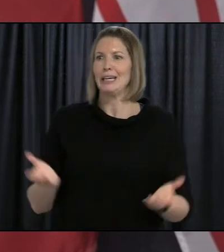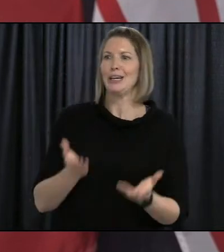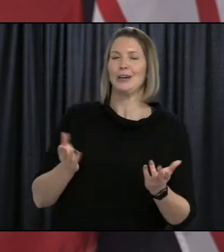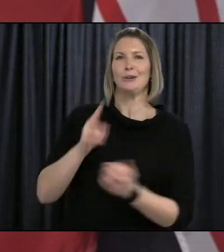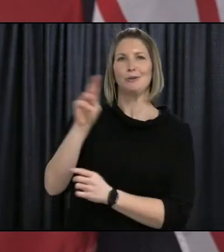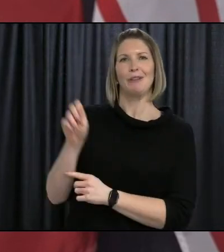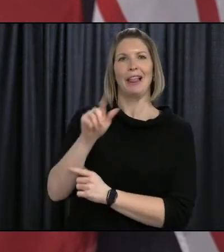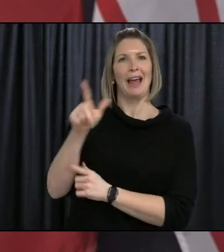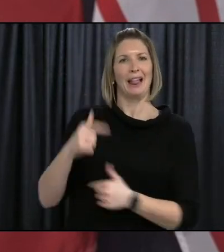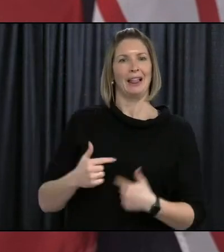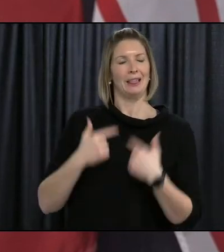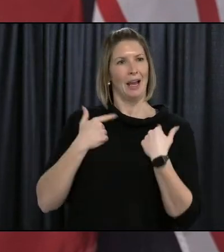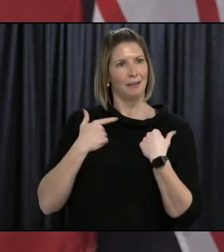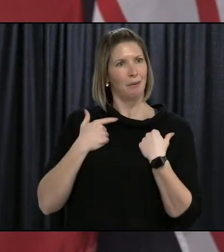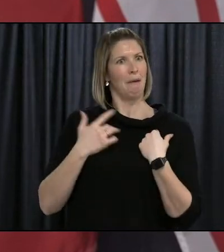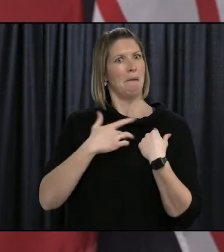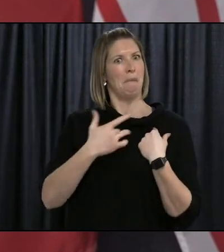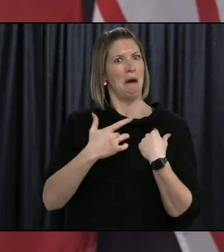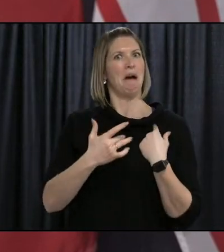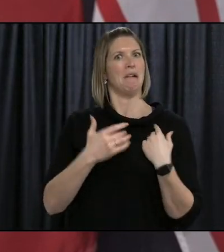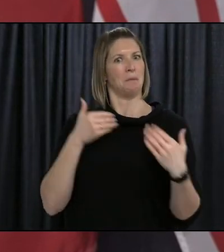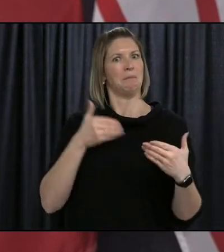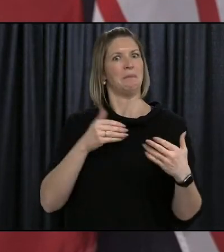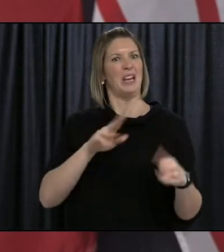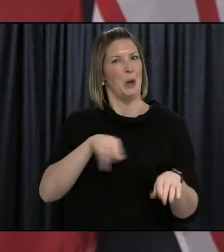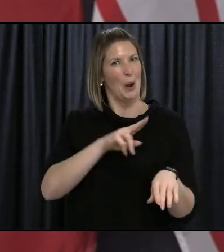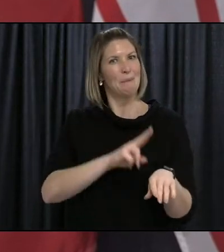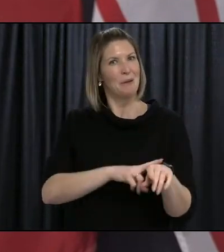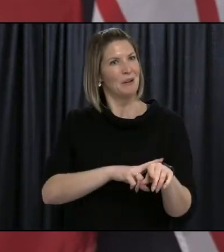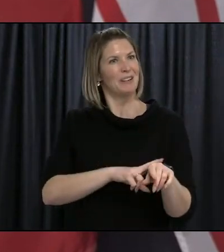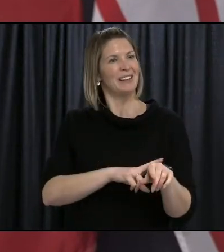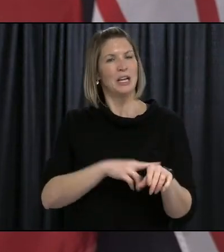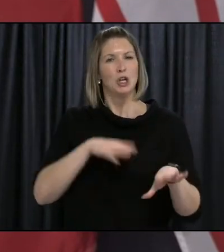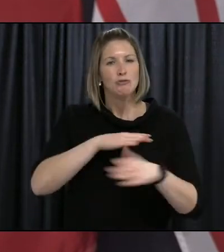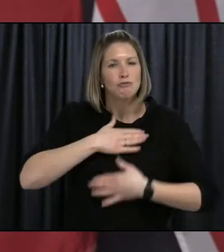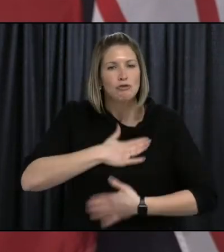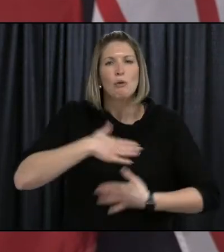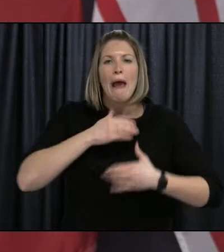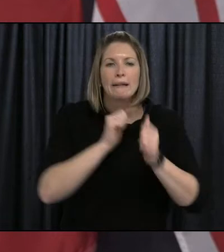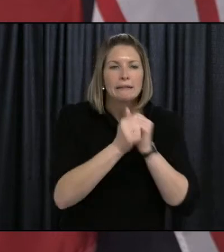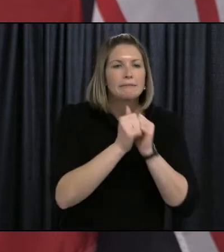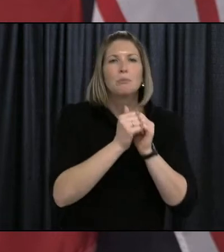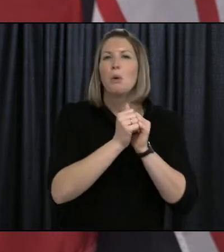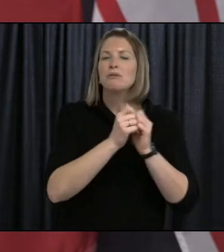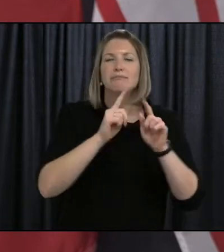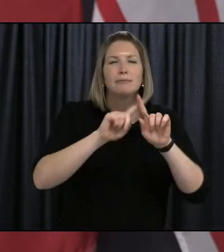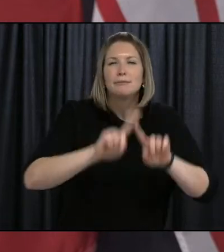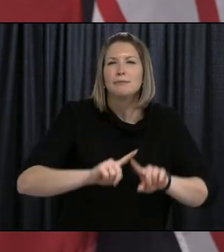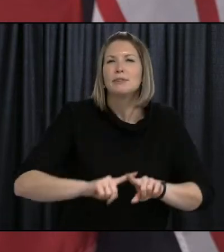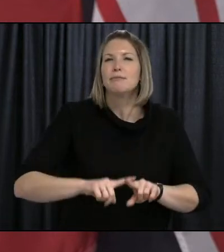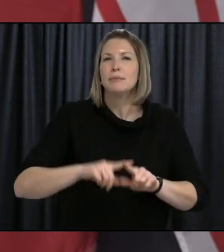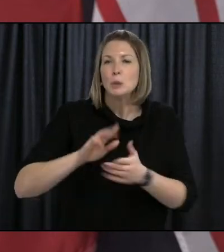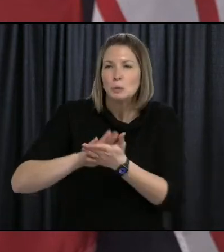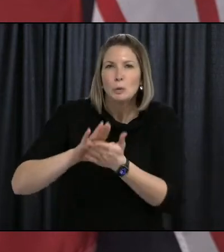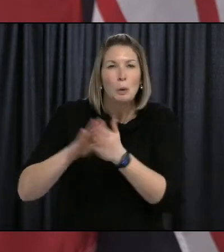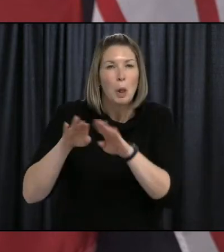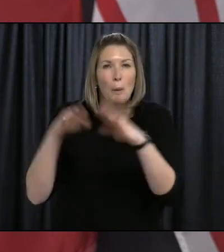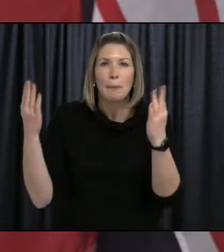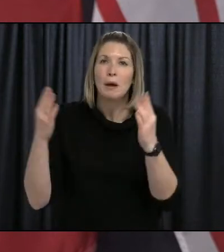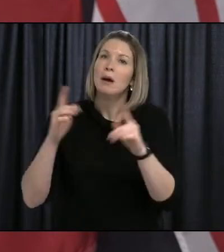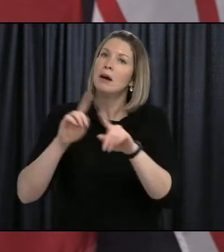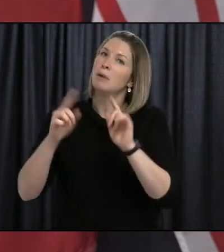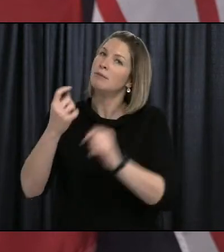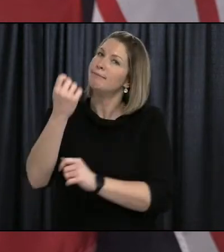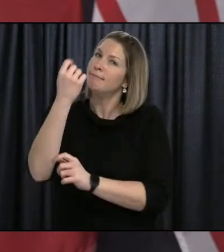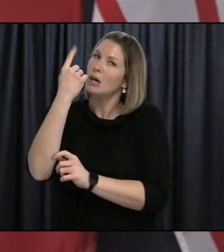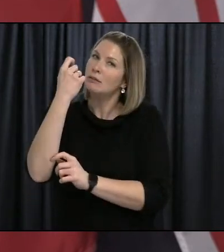we so enjoy. But we have to keep it up. We have to continue to follow COVID-19 guidelines, wear a mask, keep your distance, and wash